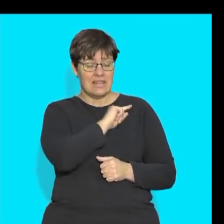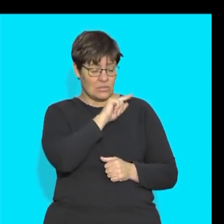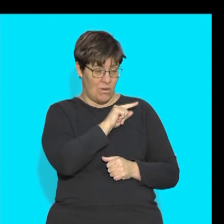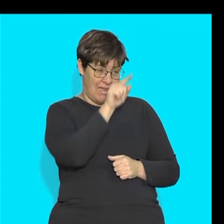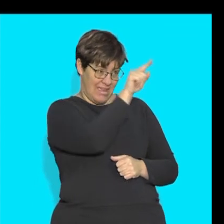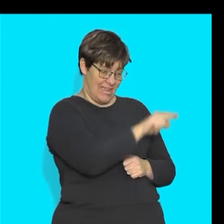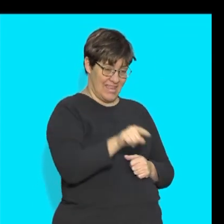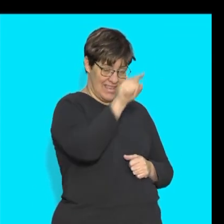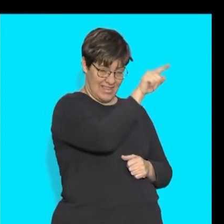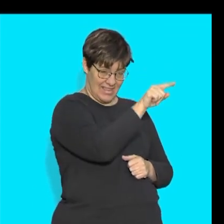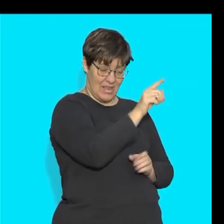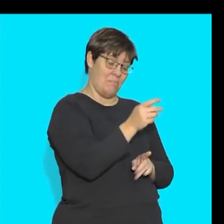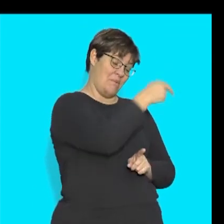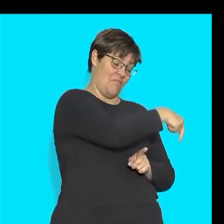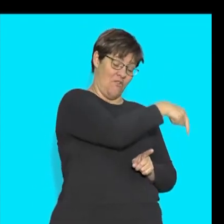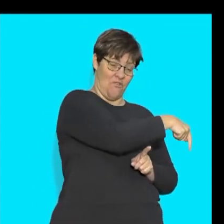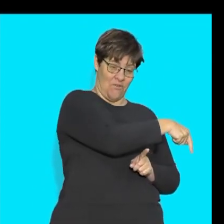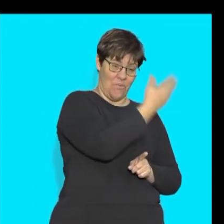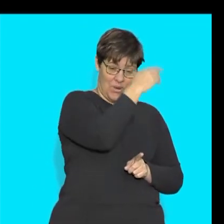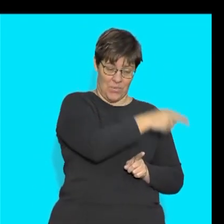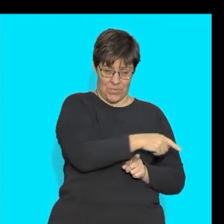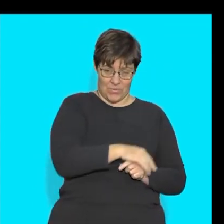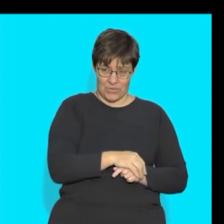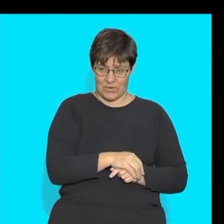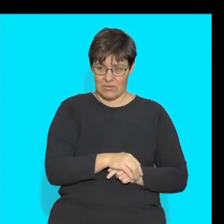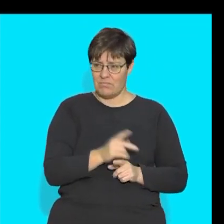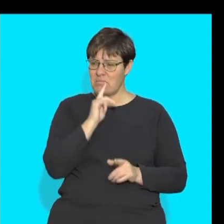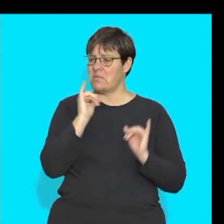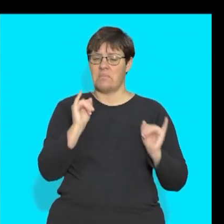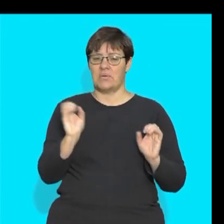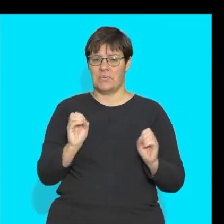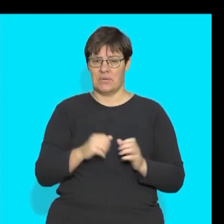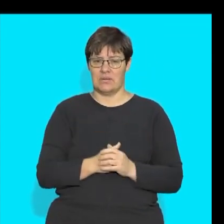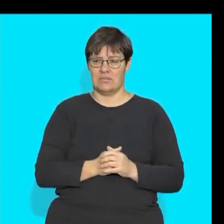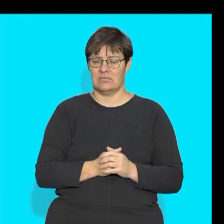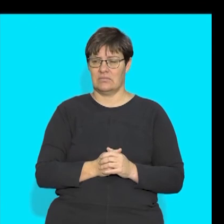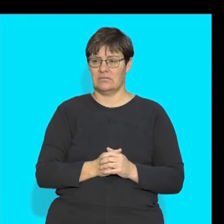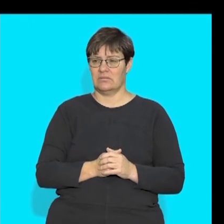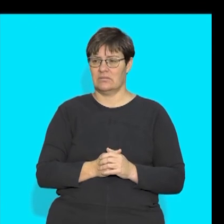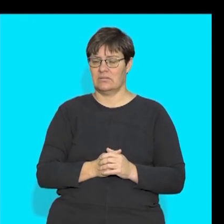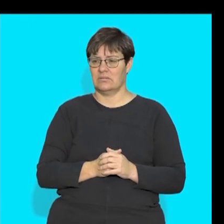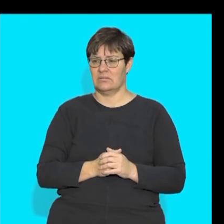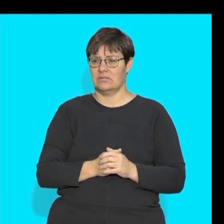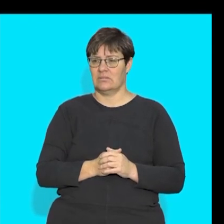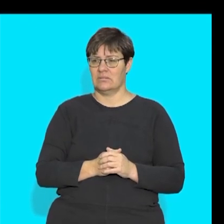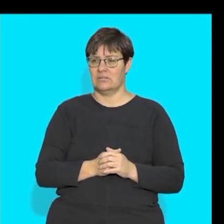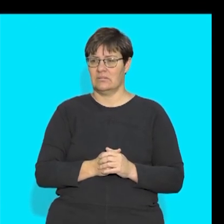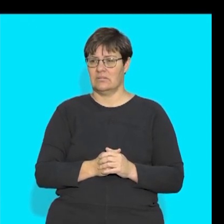why you needed the question we just worked out. This actually makes it not so bad. Okay.